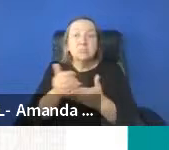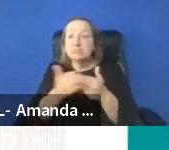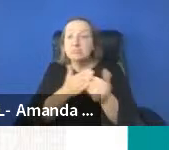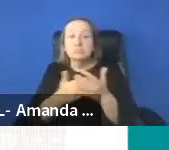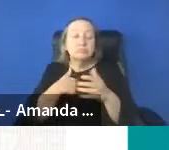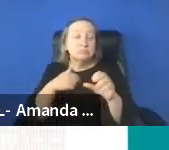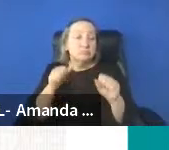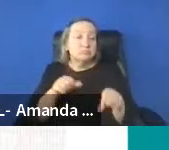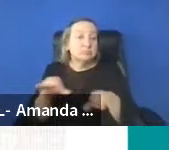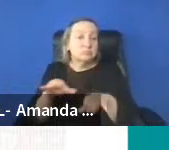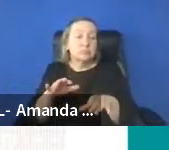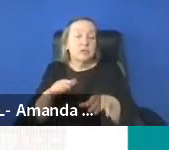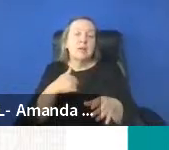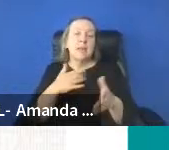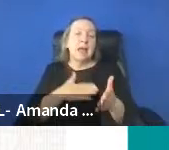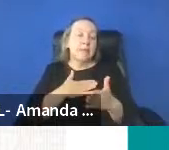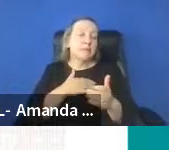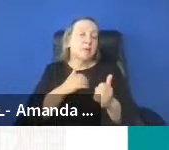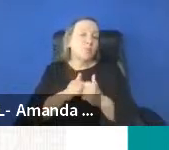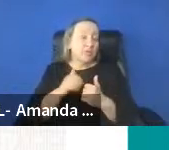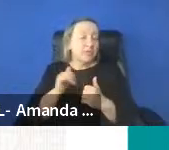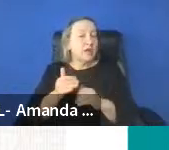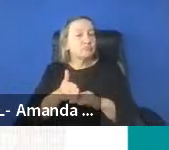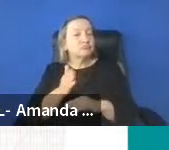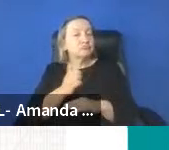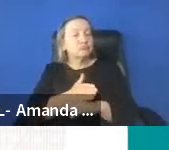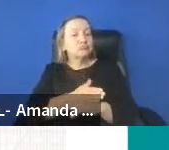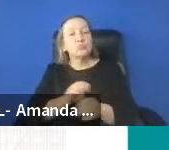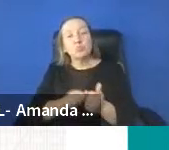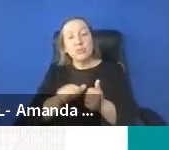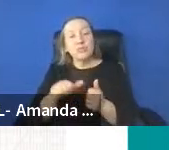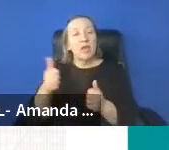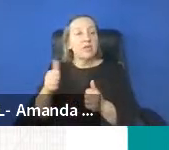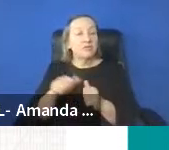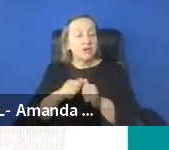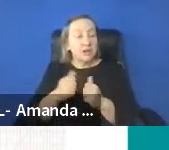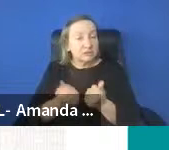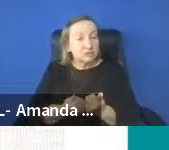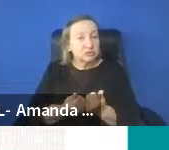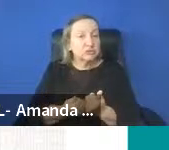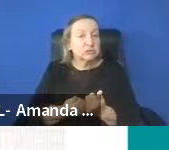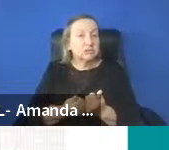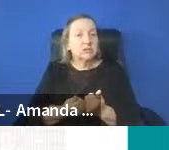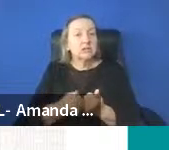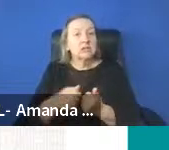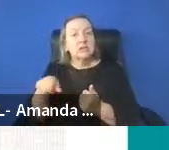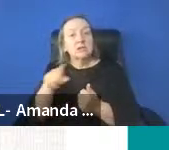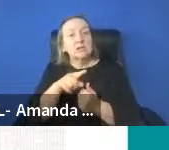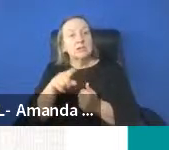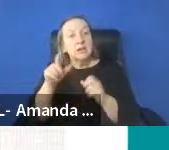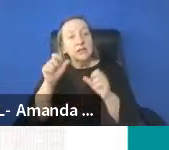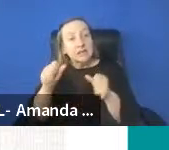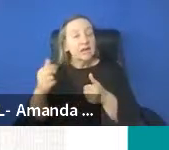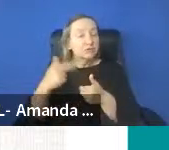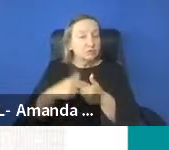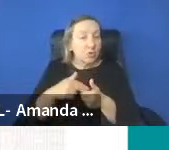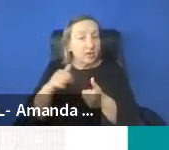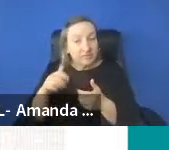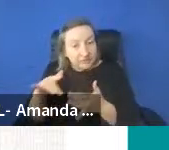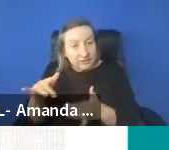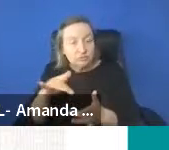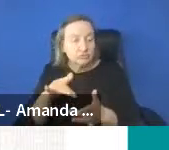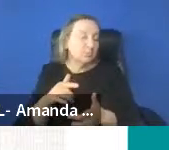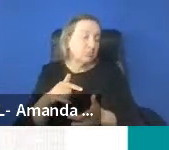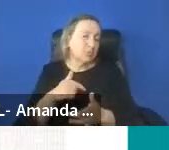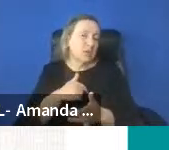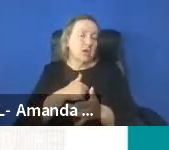So I'm happy with the progress that's being made with all the other agencies, and the fact that some of them were able to join on this field trip. Got to